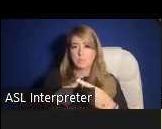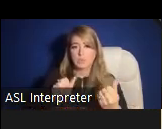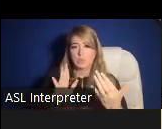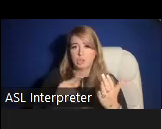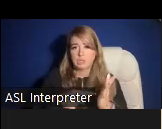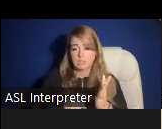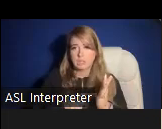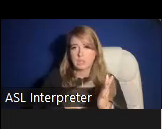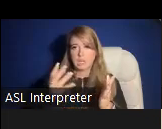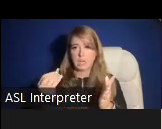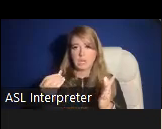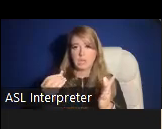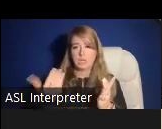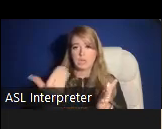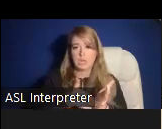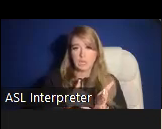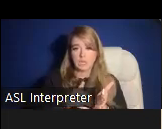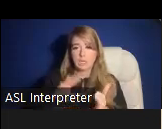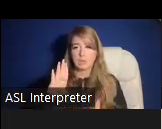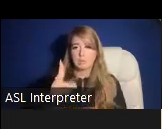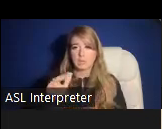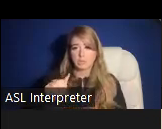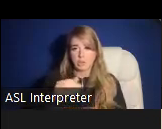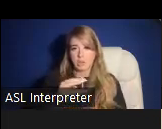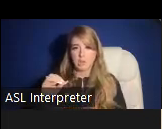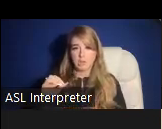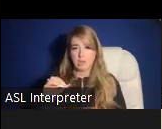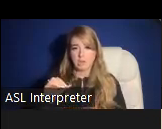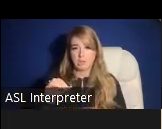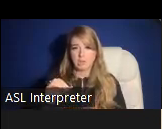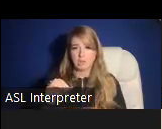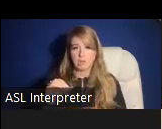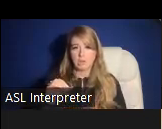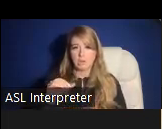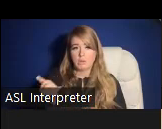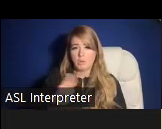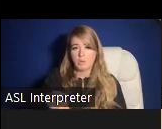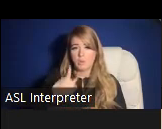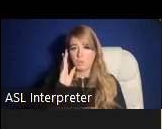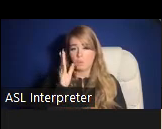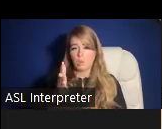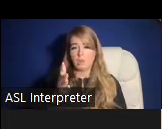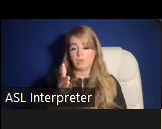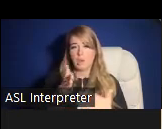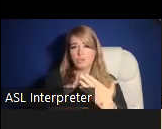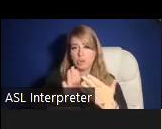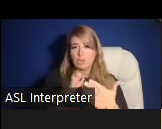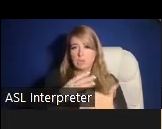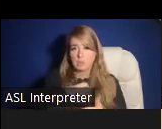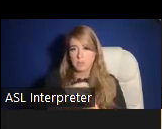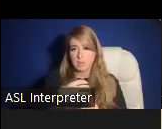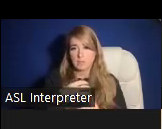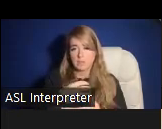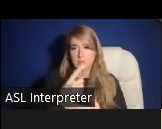So again, the BHA and OBH before it addressed complaints in a one-off